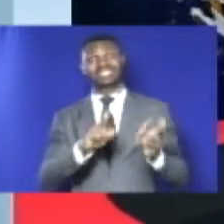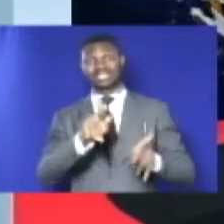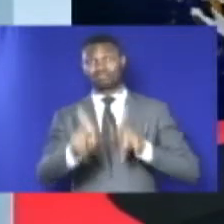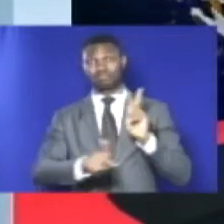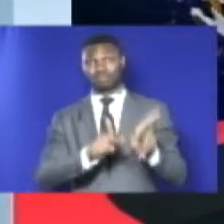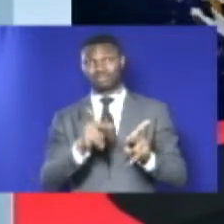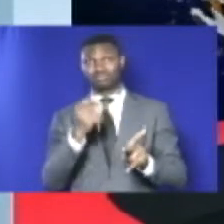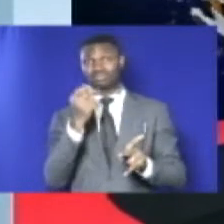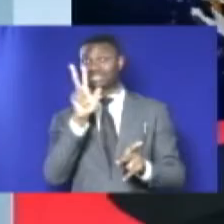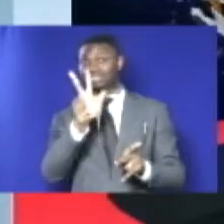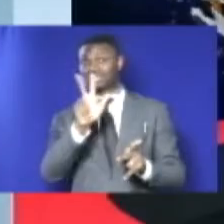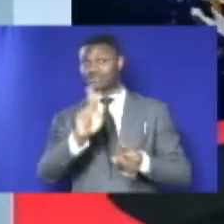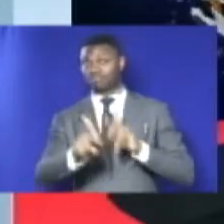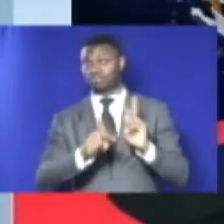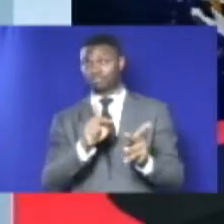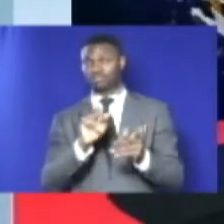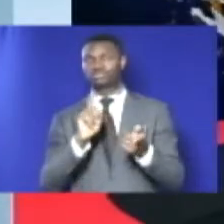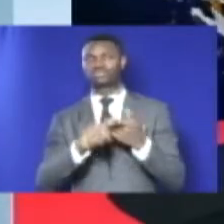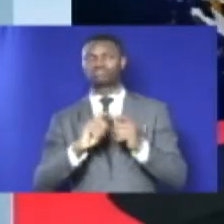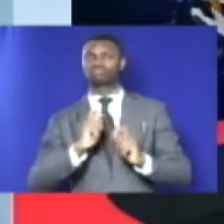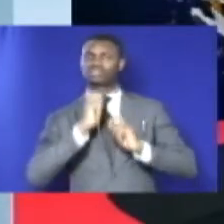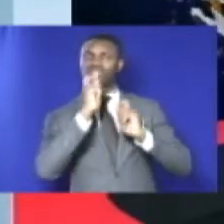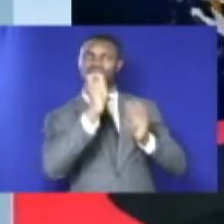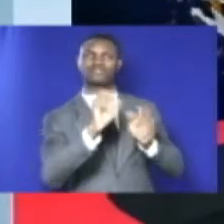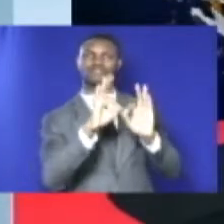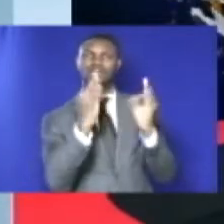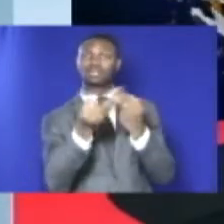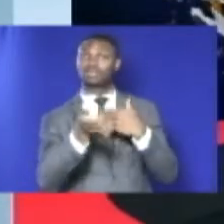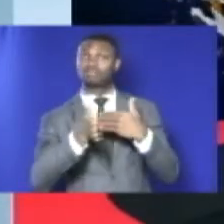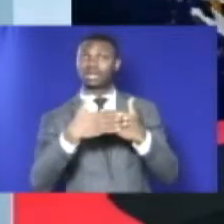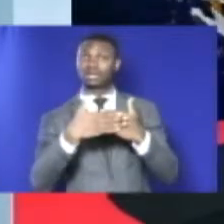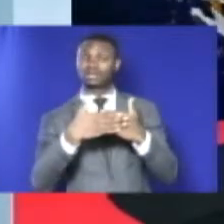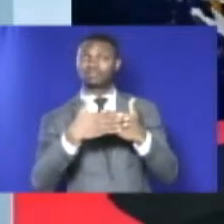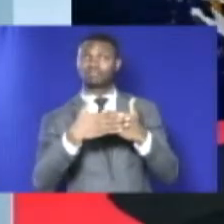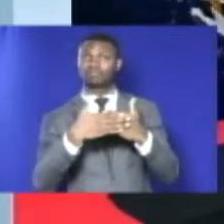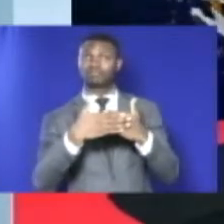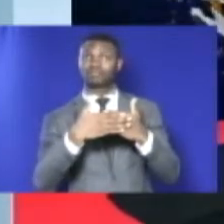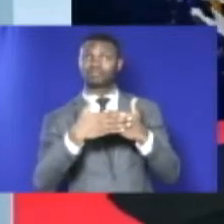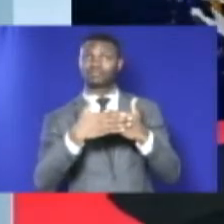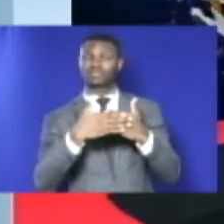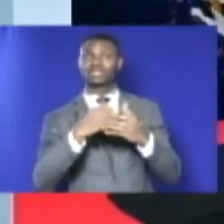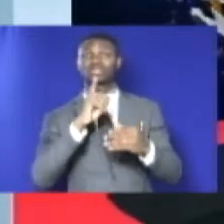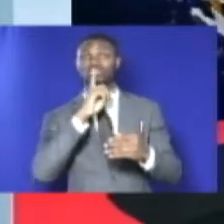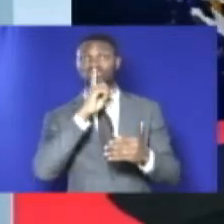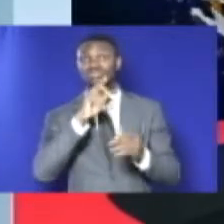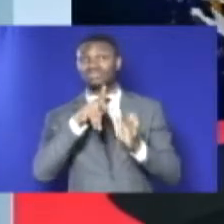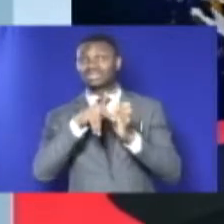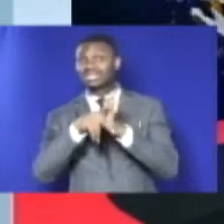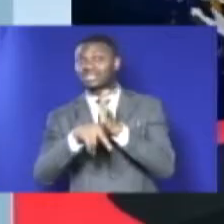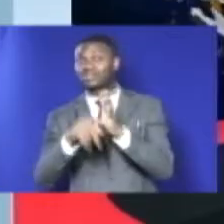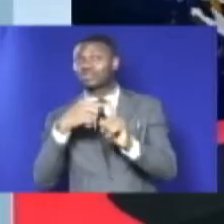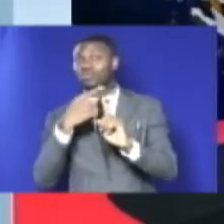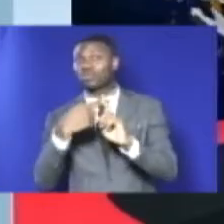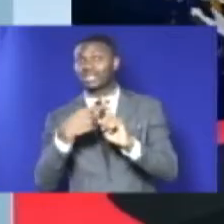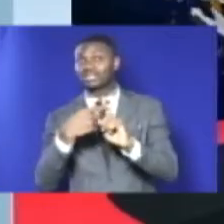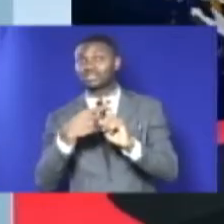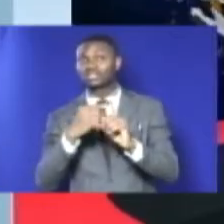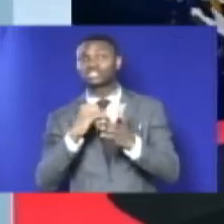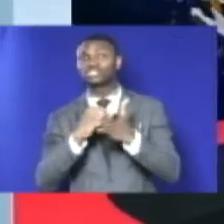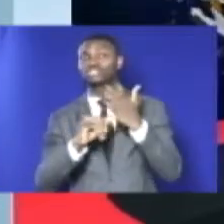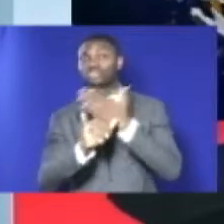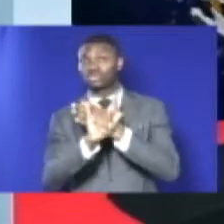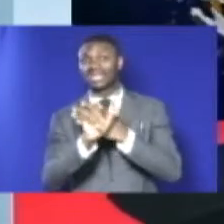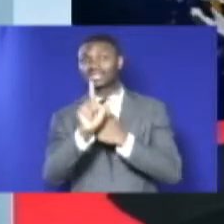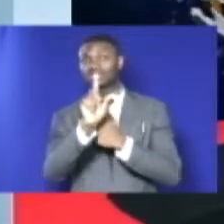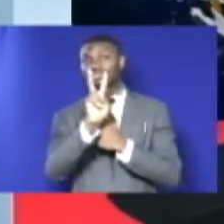Nigeria to their families for burial. The 3 followers of Sheikh Ibrahim el-Zakzaki were killed during a street protest on July 22,